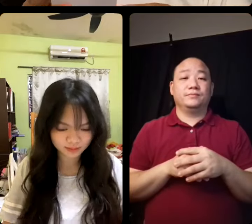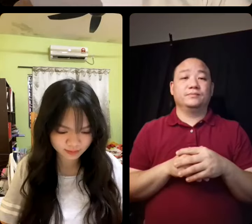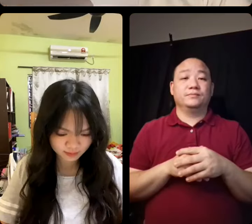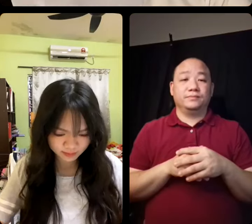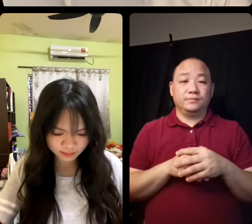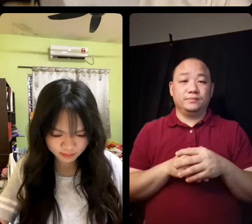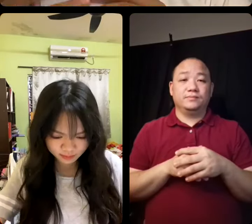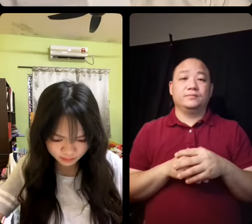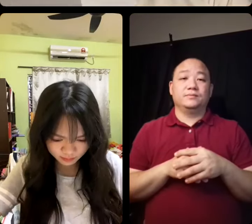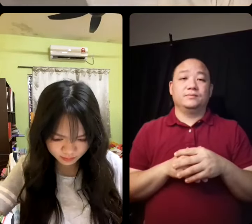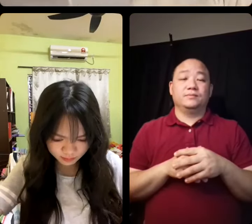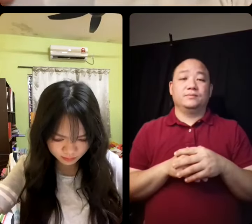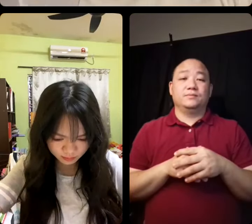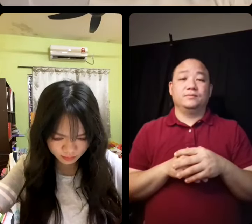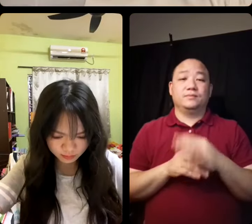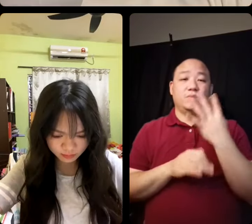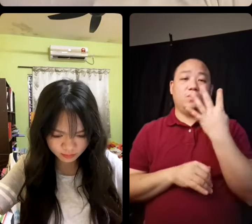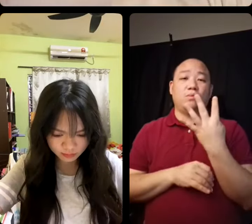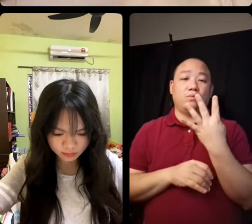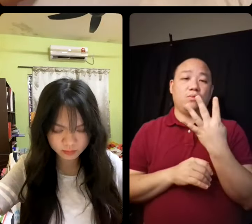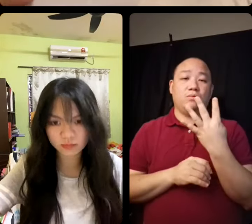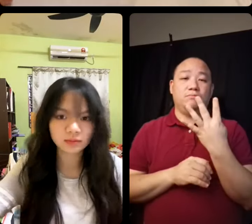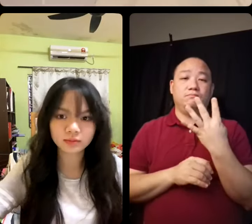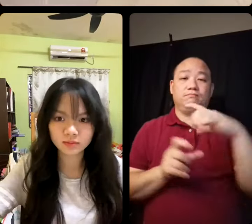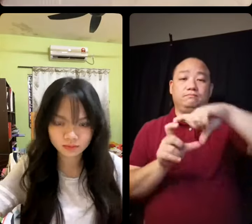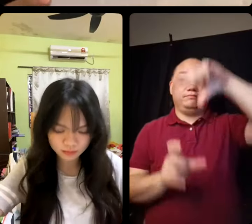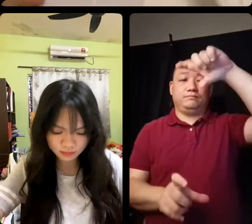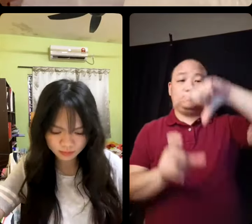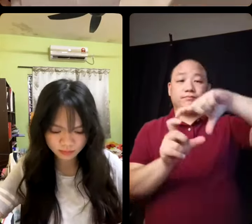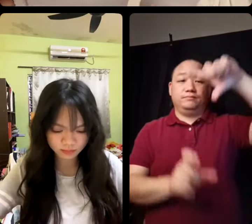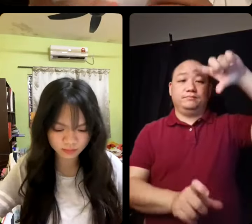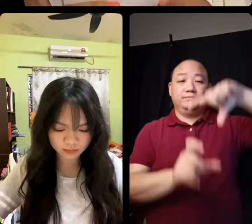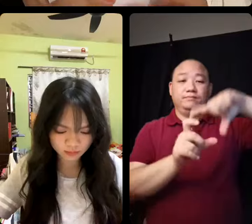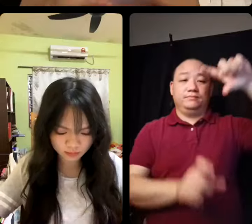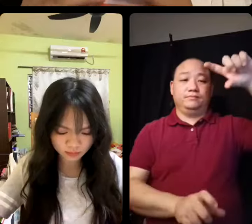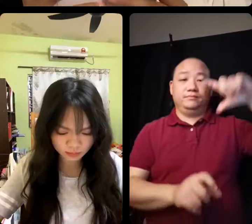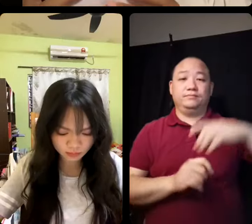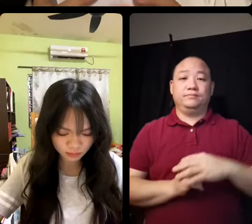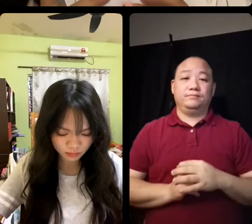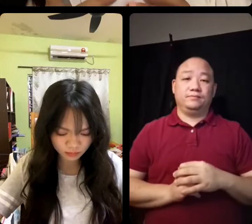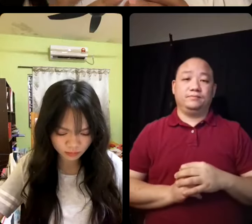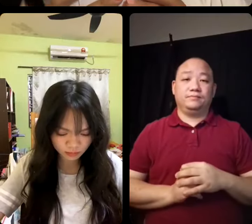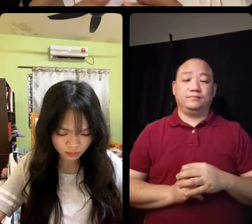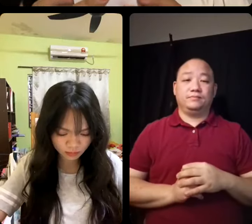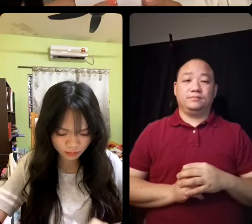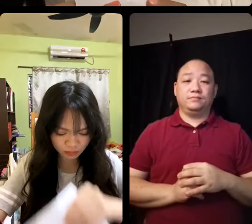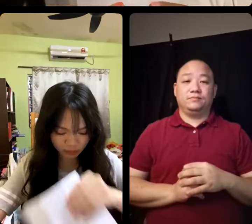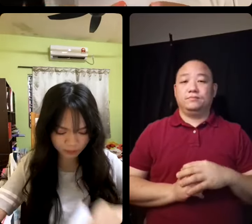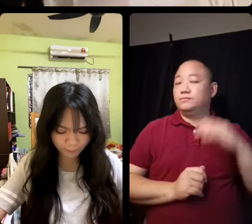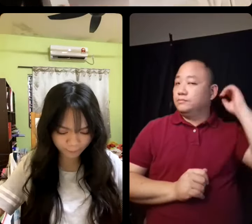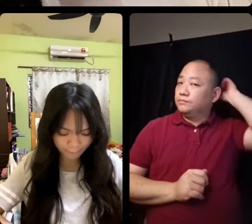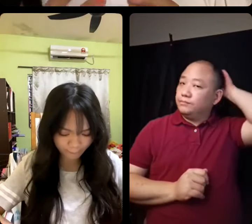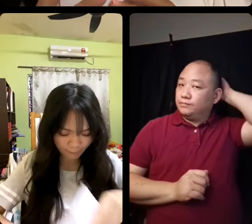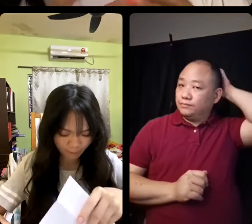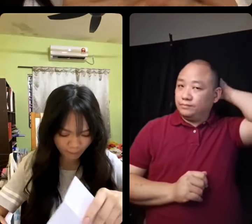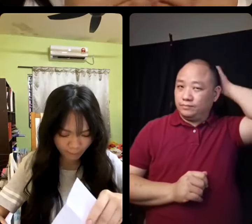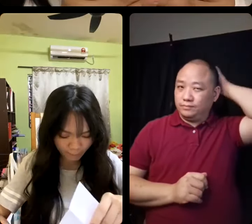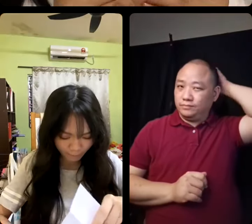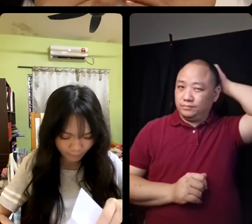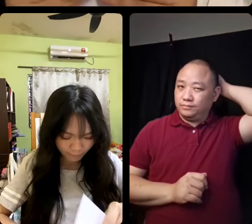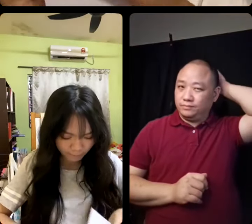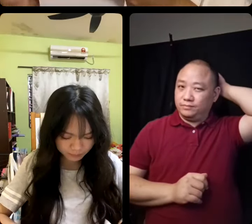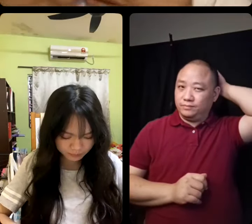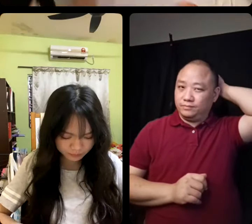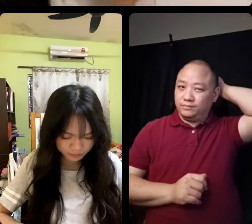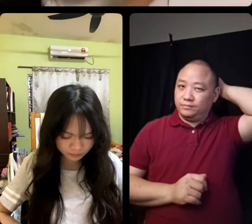So these stripes. Okay, so make sure that you have this with you after that. Alright, so just 4